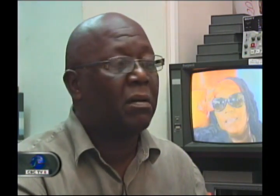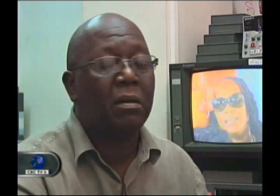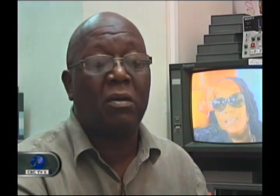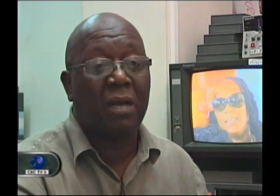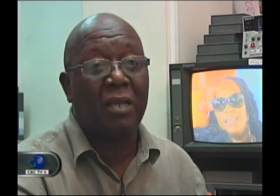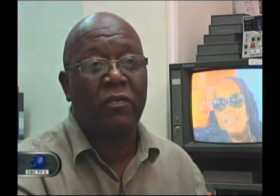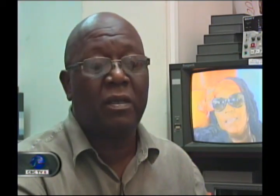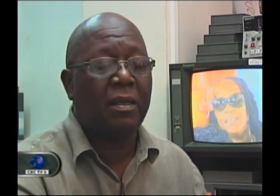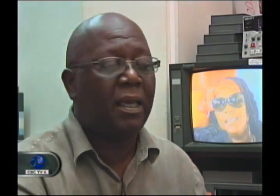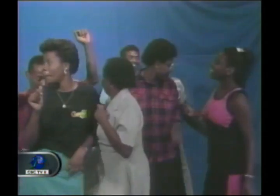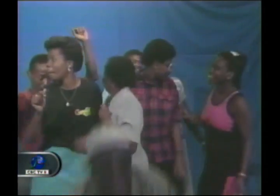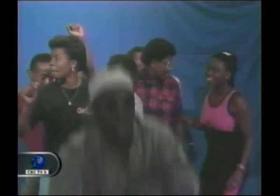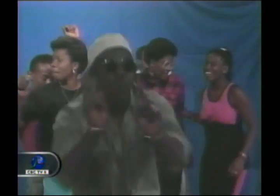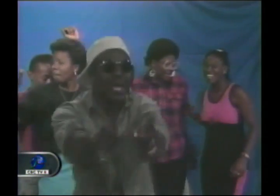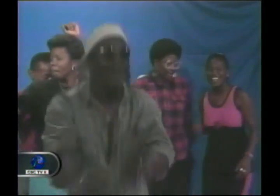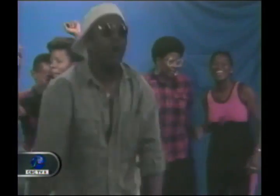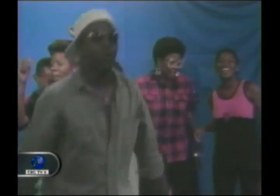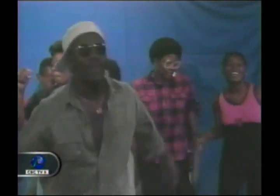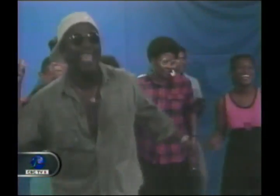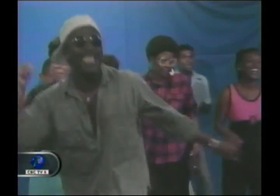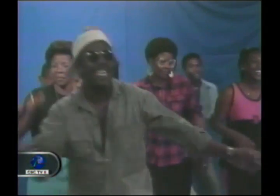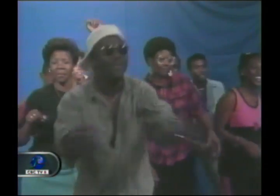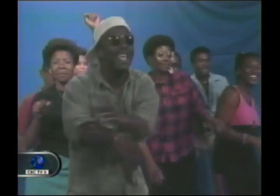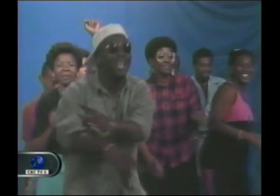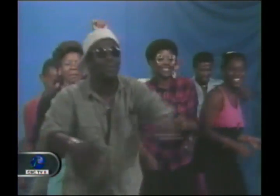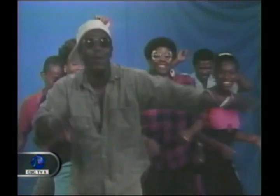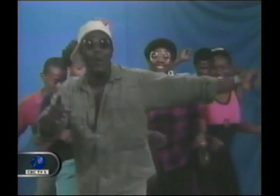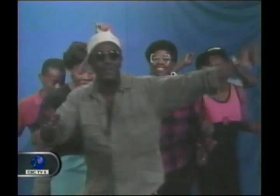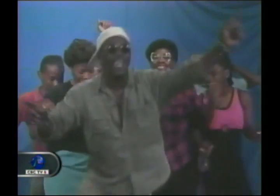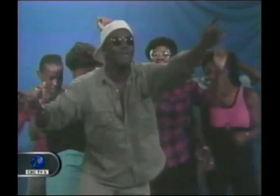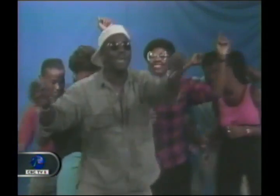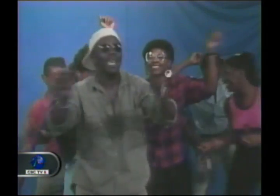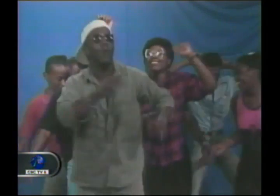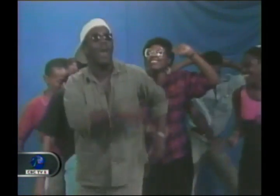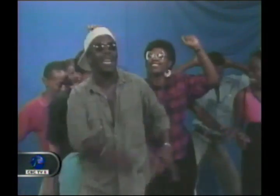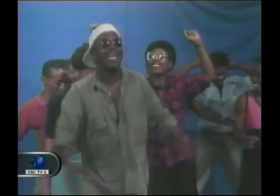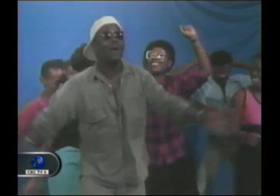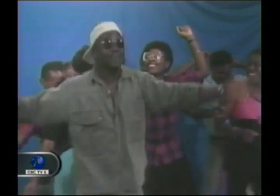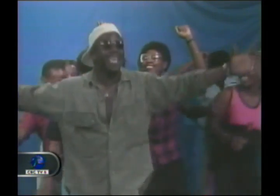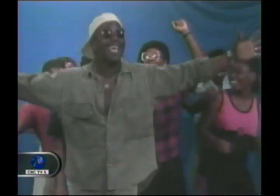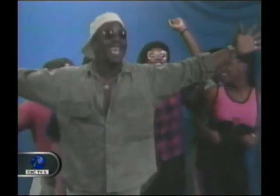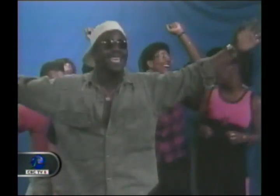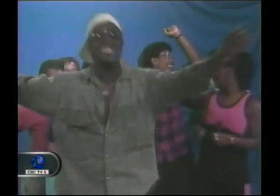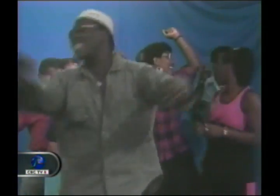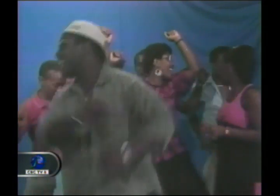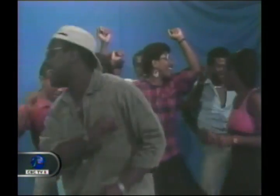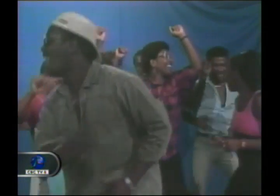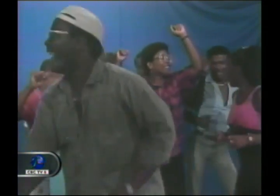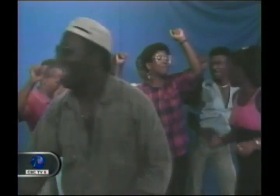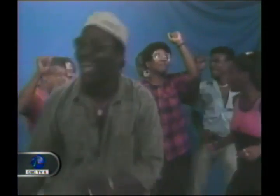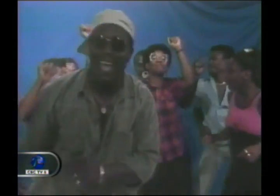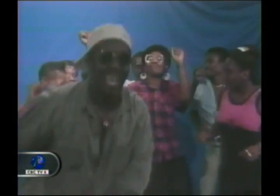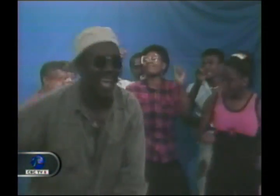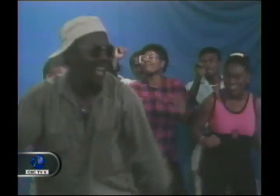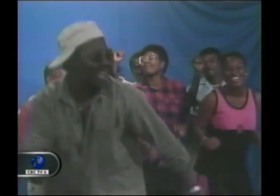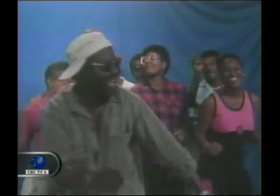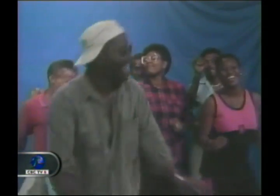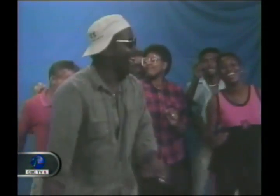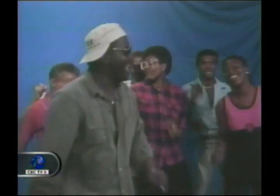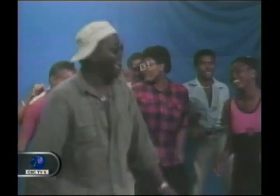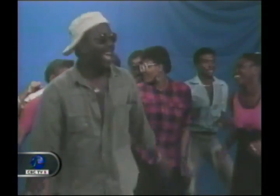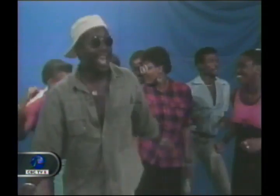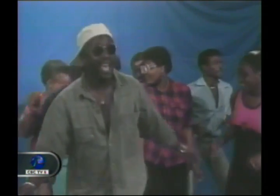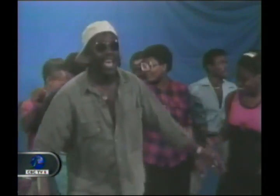your country. Winston Morris, known to most as blackmailer, a former Calypsonian of fish cakes and